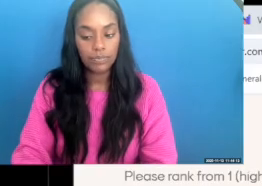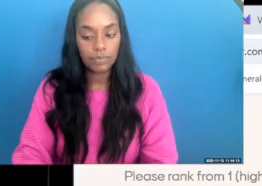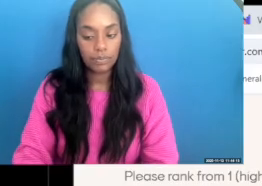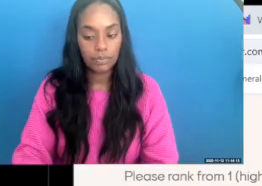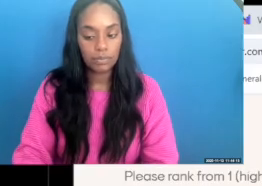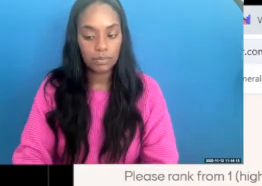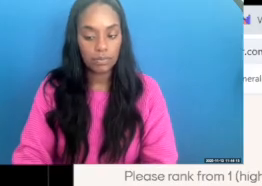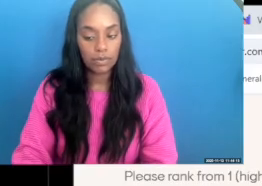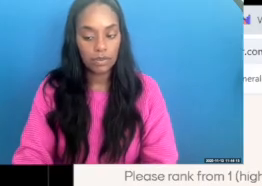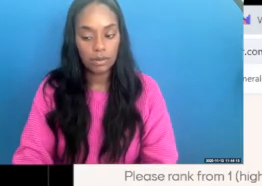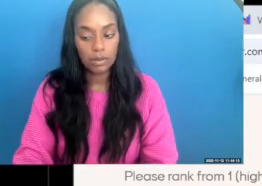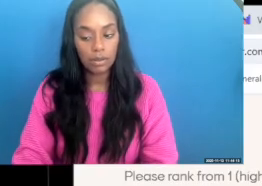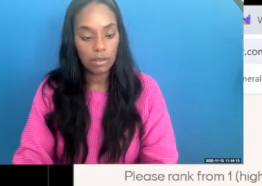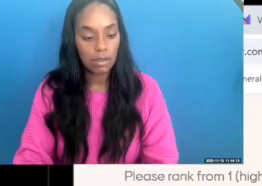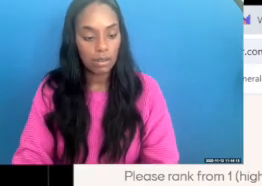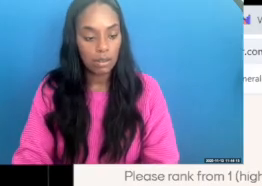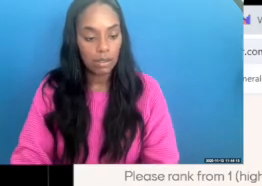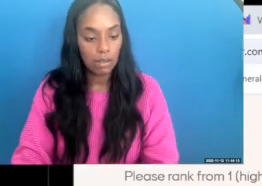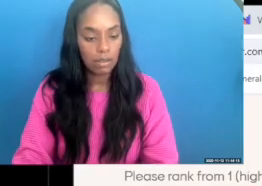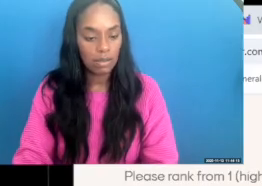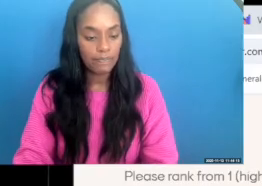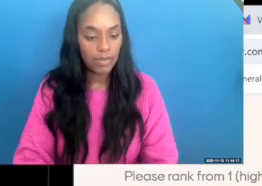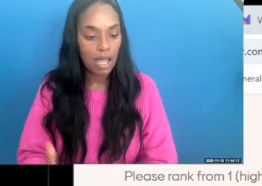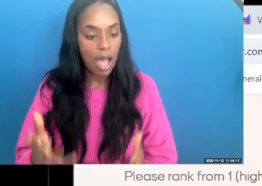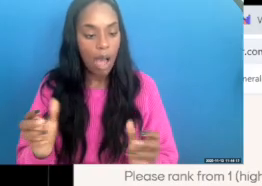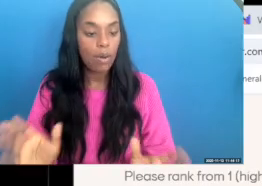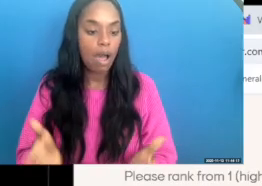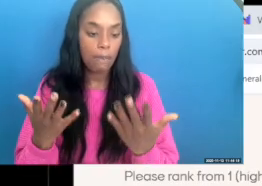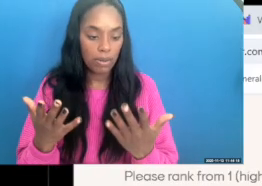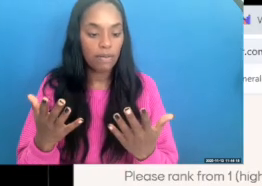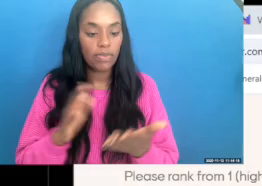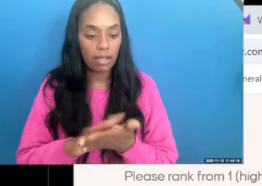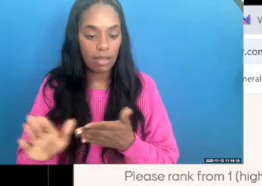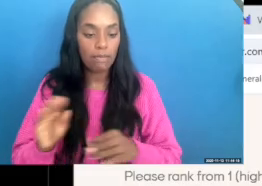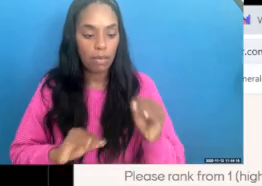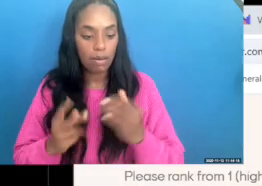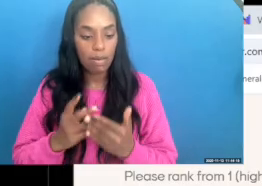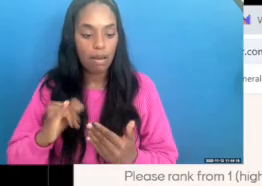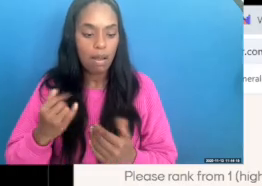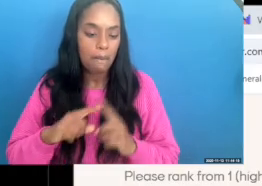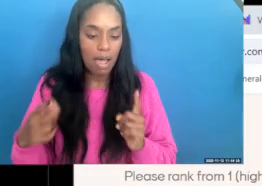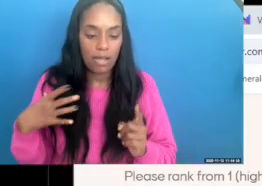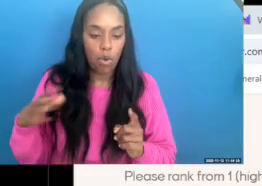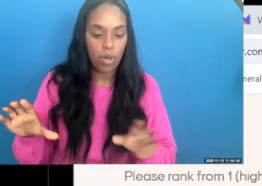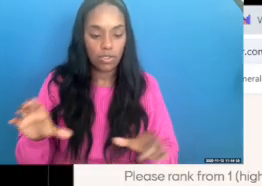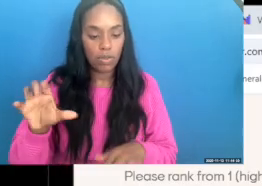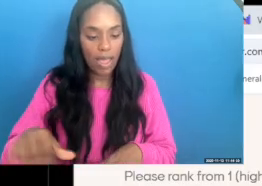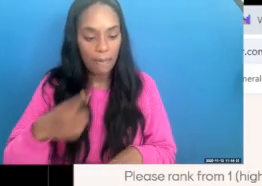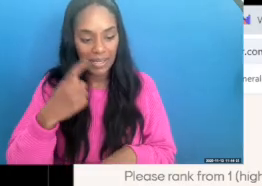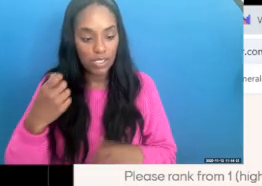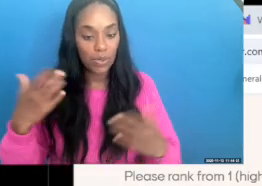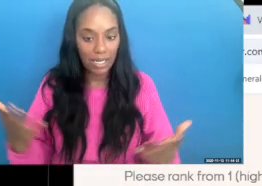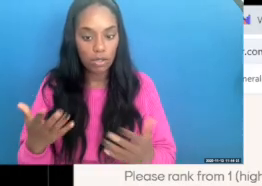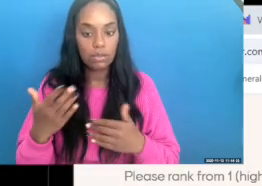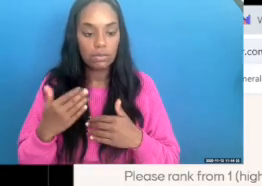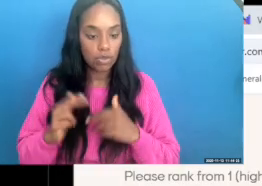a program, I would uplift the clean mobility projects, and still don't even really want to do that, right? Because I think we're